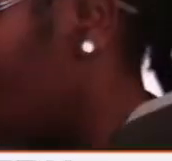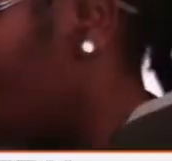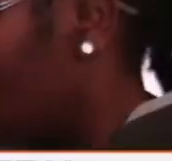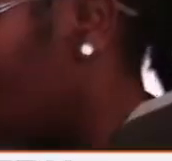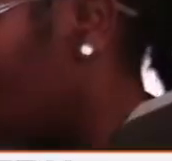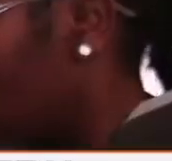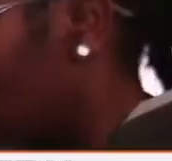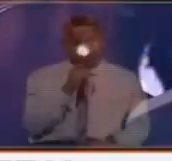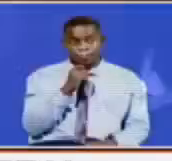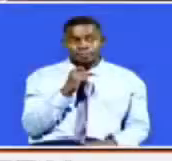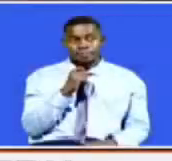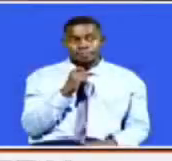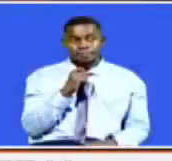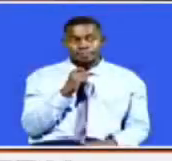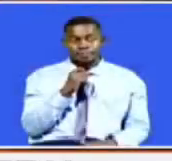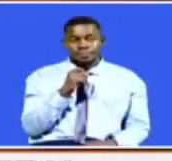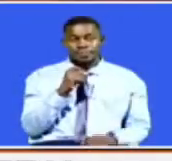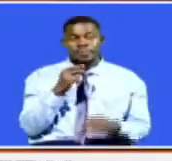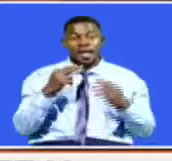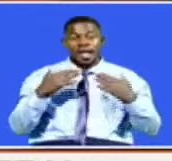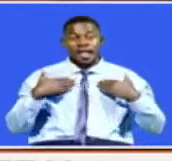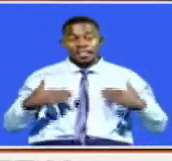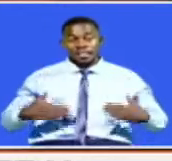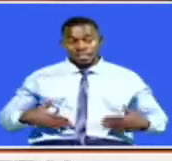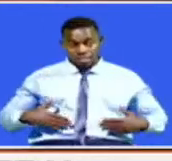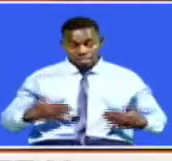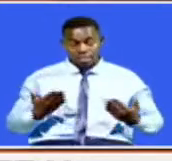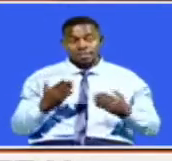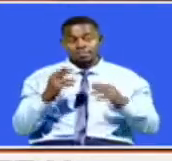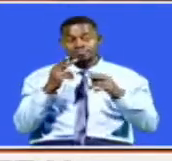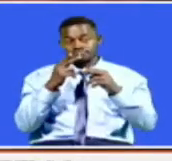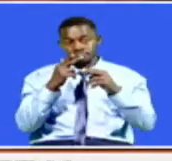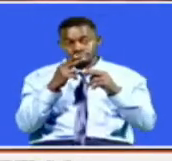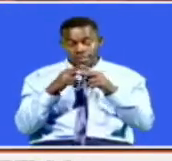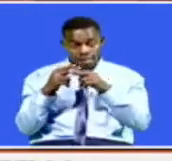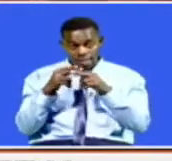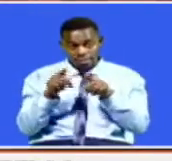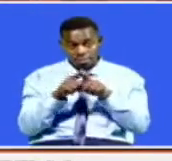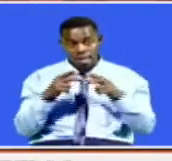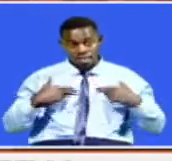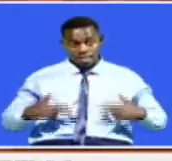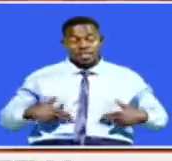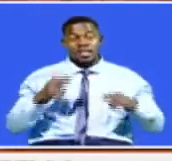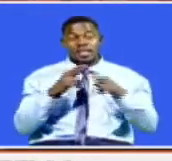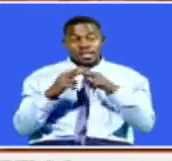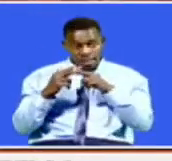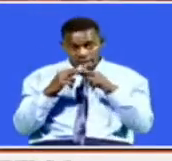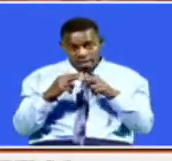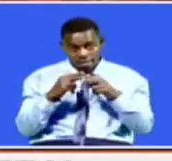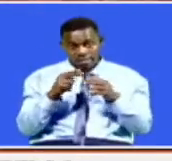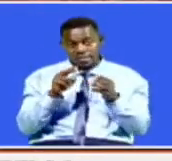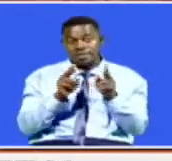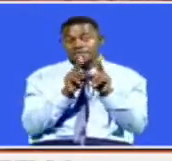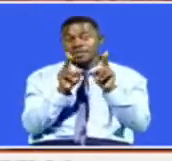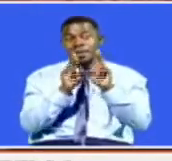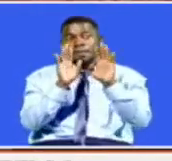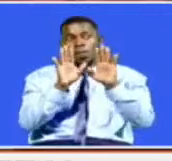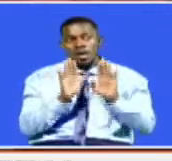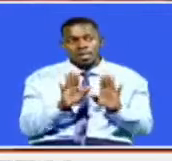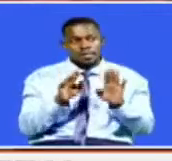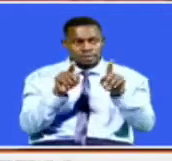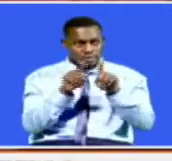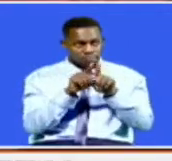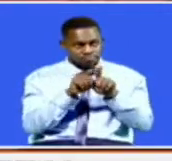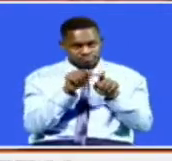The reason is to bring healthcare, affordable healthcare closer to the people, and it's part of what we believe in as a Safaricom, as